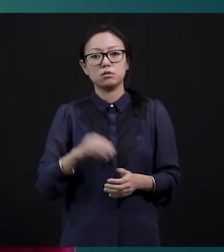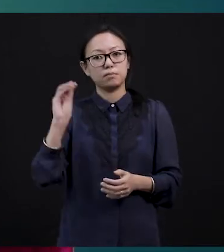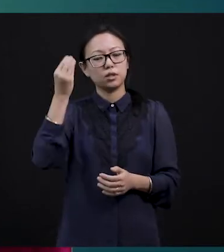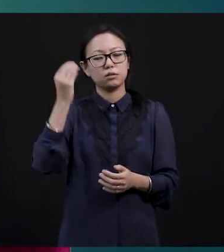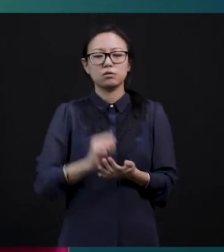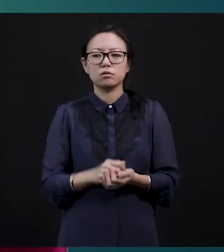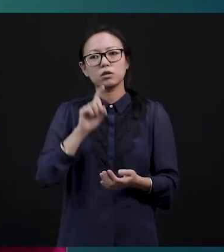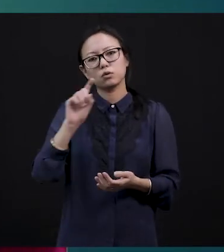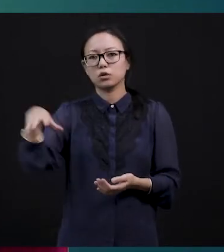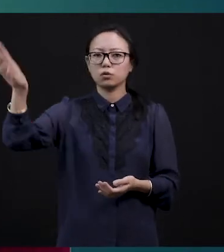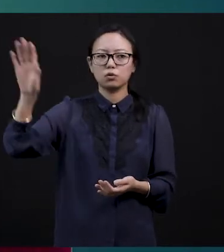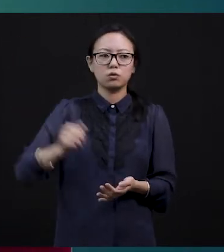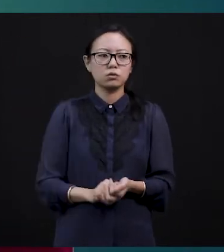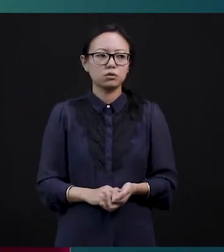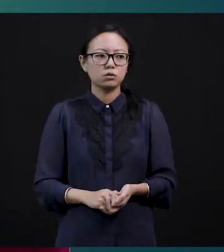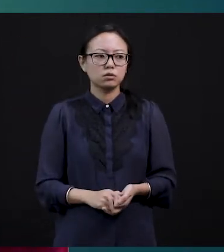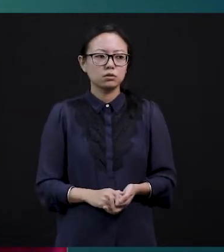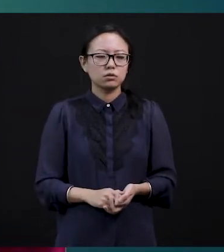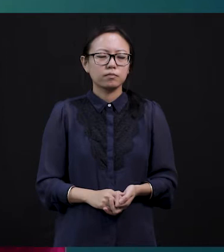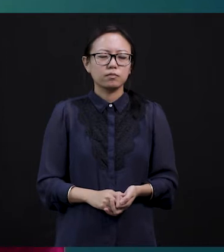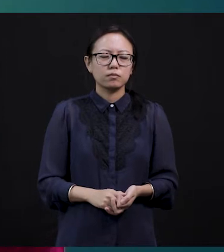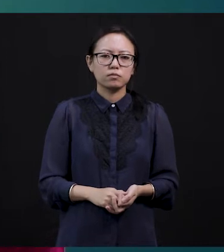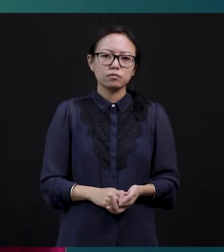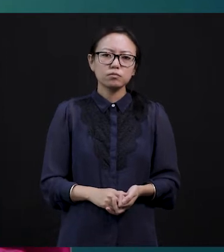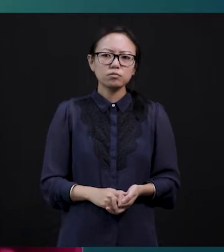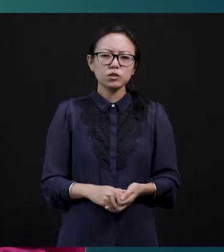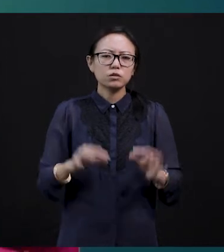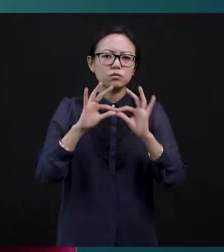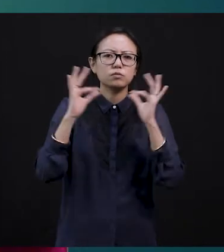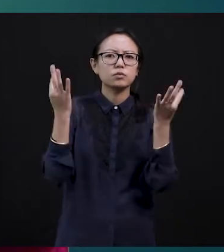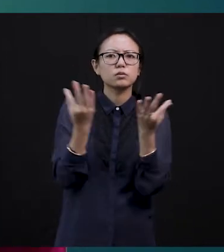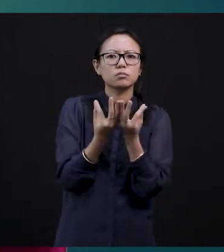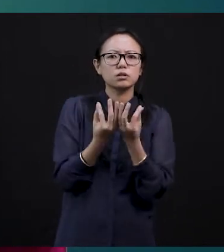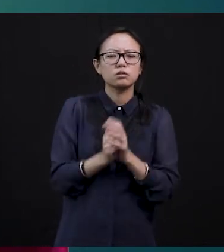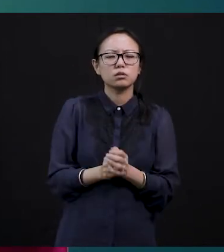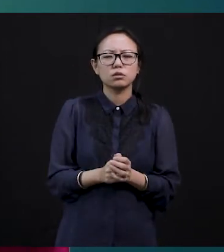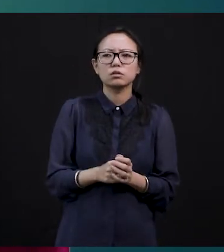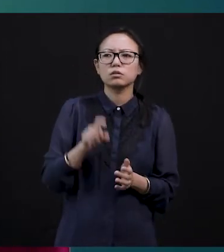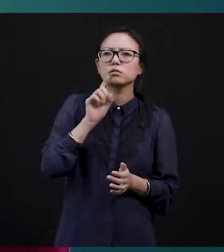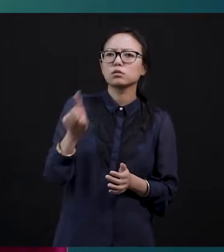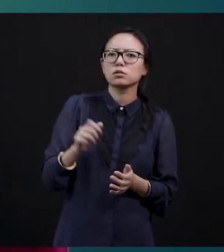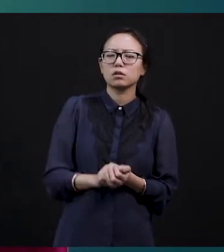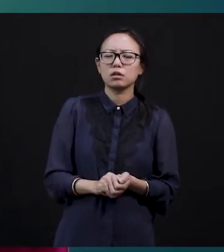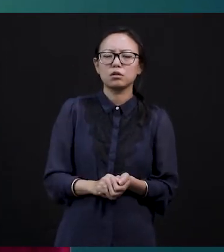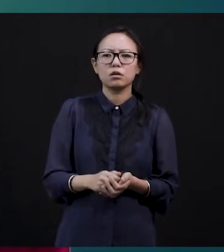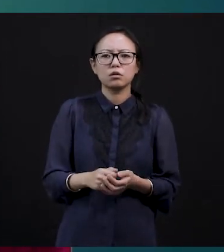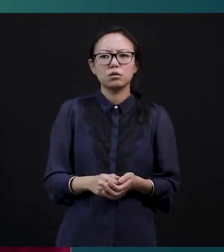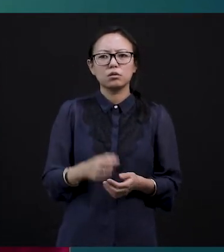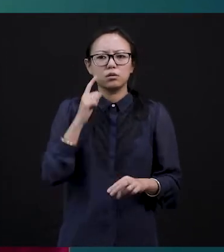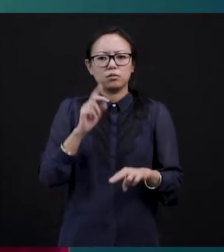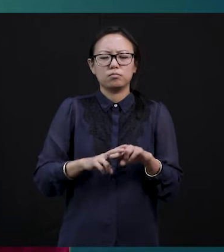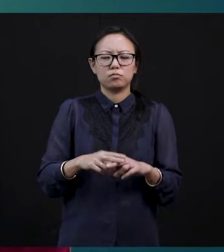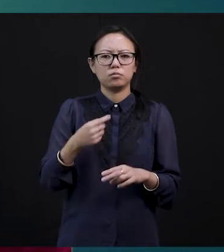there are times that most of the families ask a particular person that, okay, whenever the salary comes, I'm going to